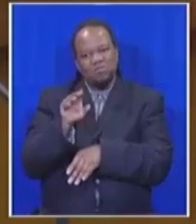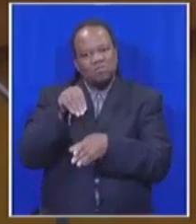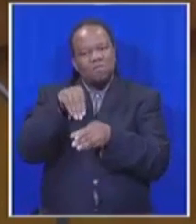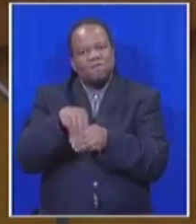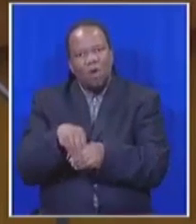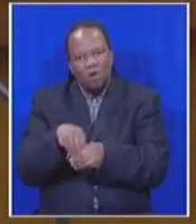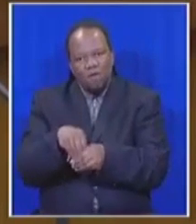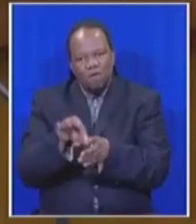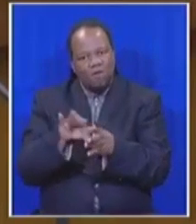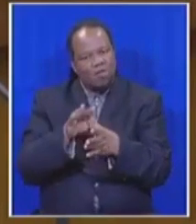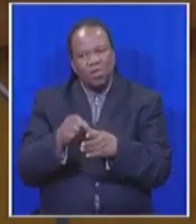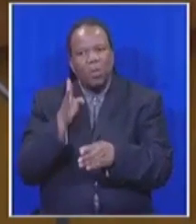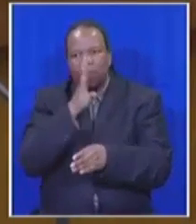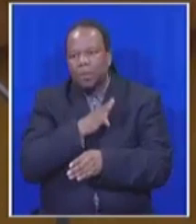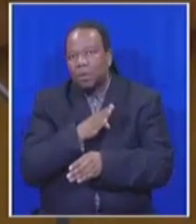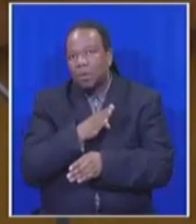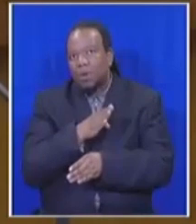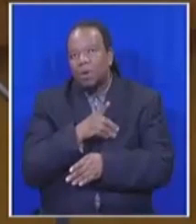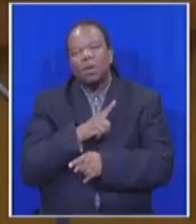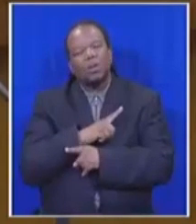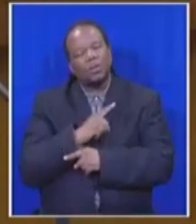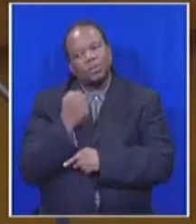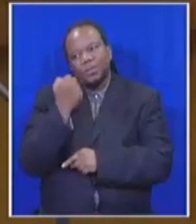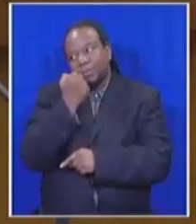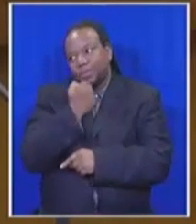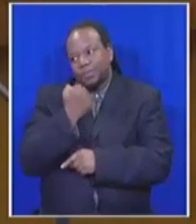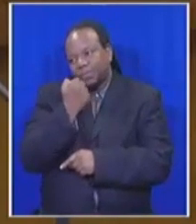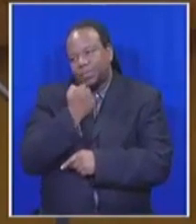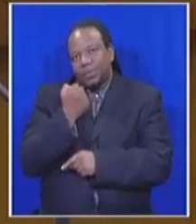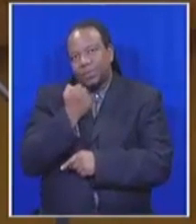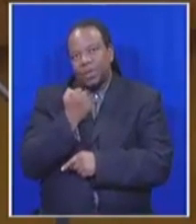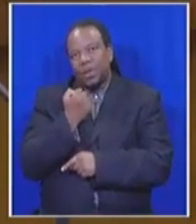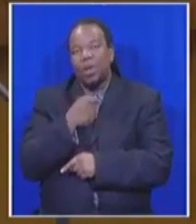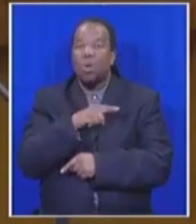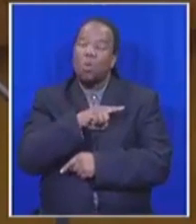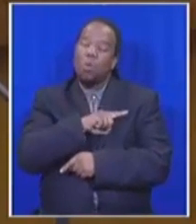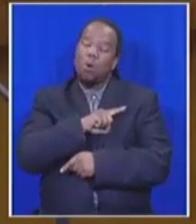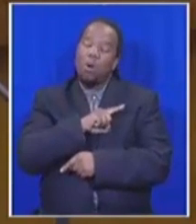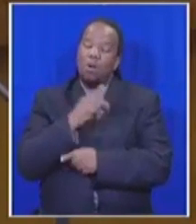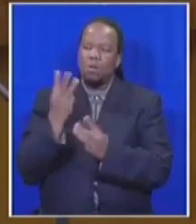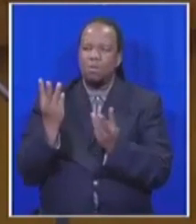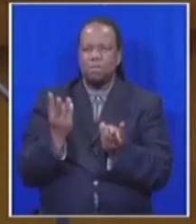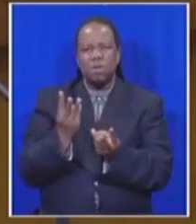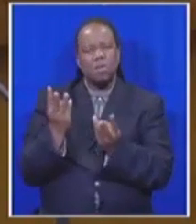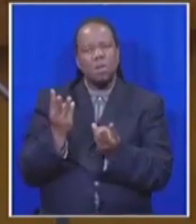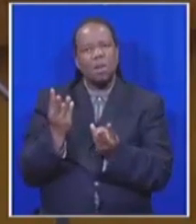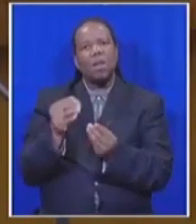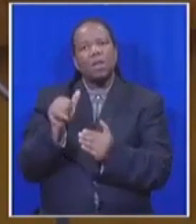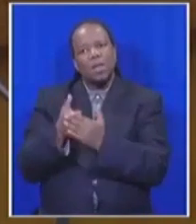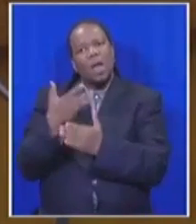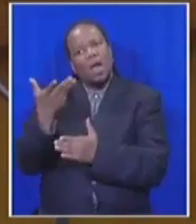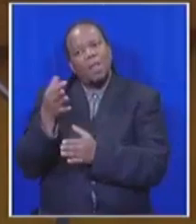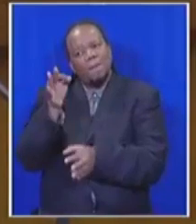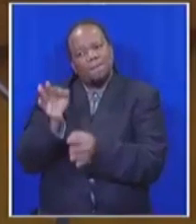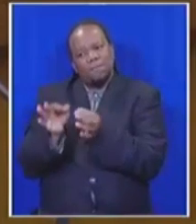elections. This is indeed regrettable, as it deprives South Africans of one more choice within